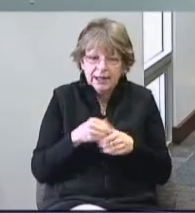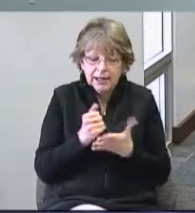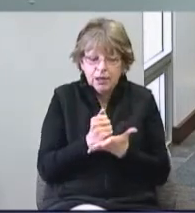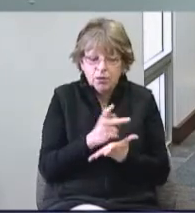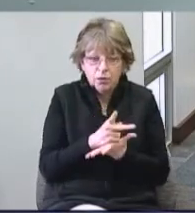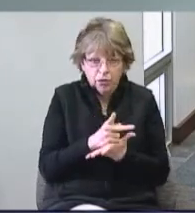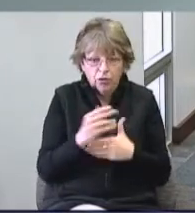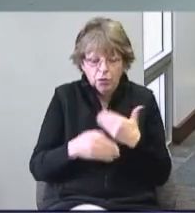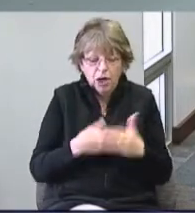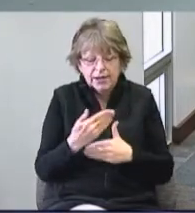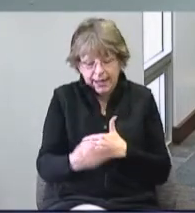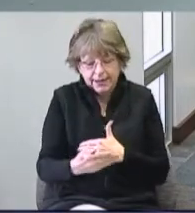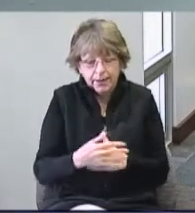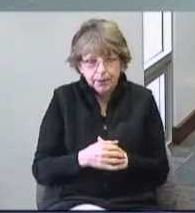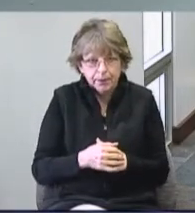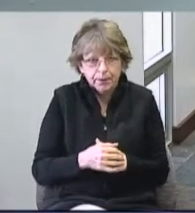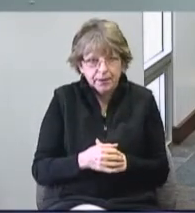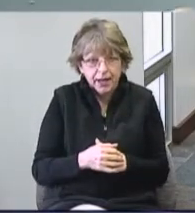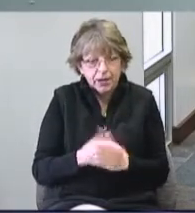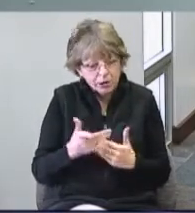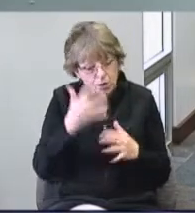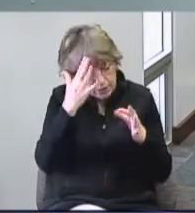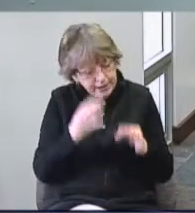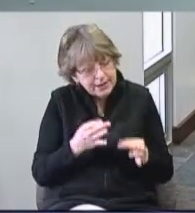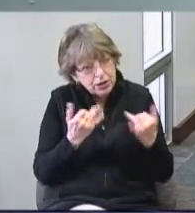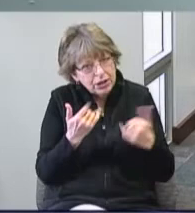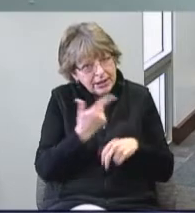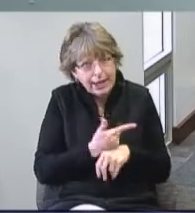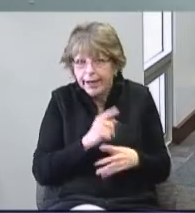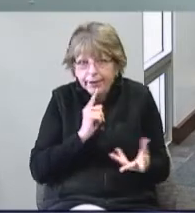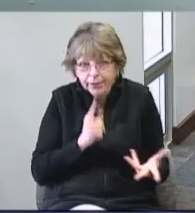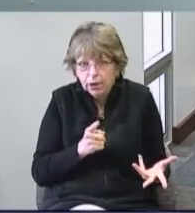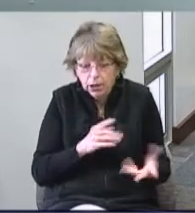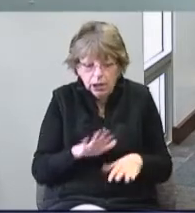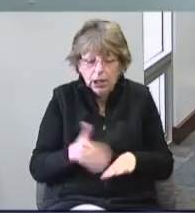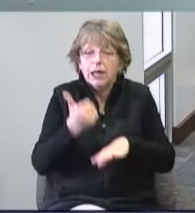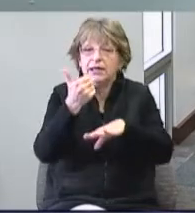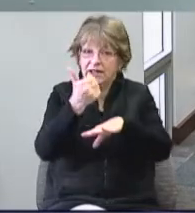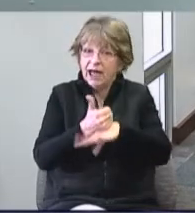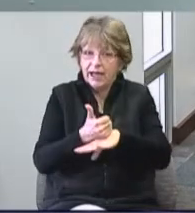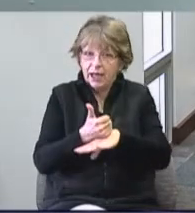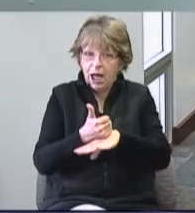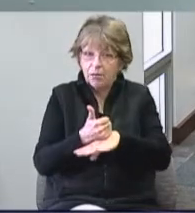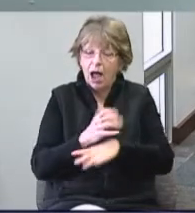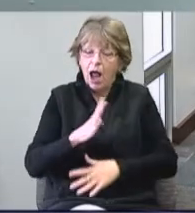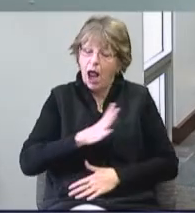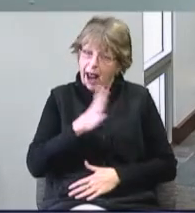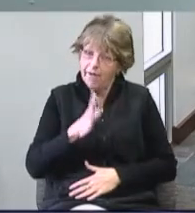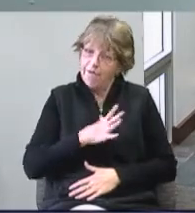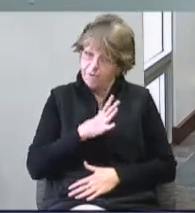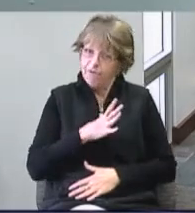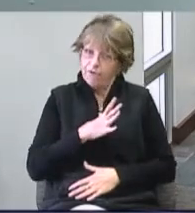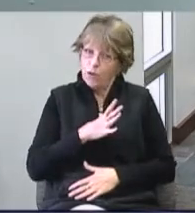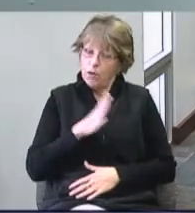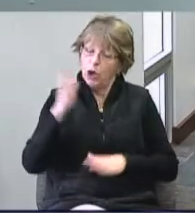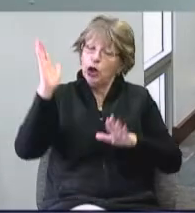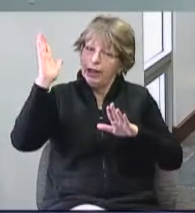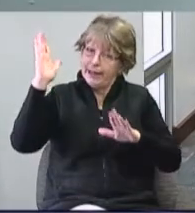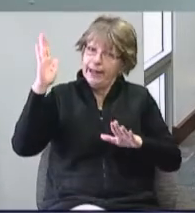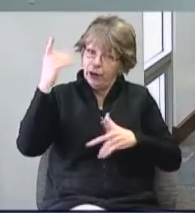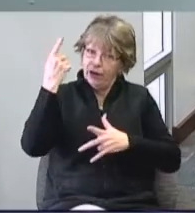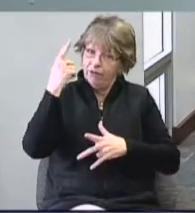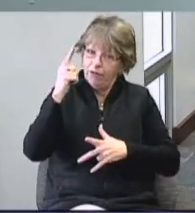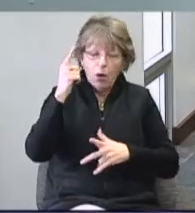approval process. And so the resolution before you today is really just setting the formal public hearing for consideration